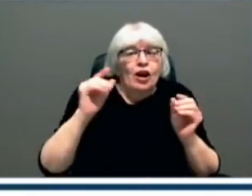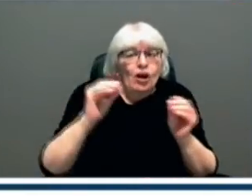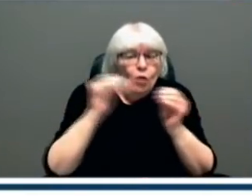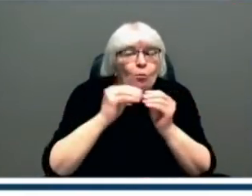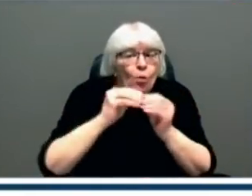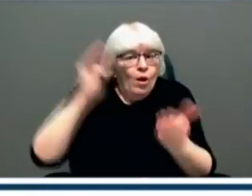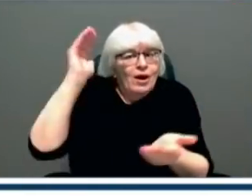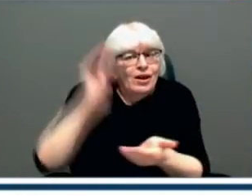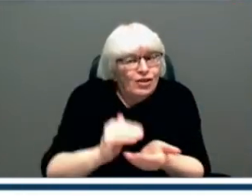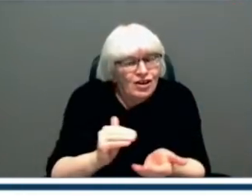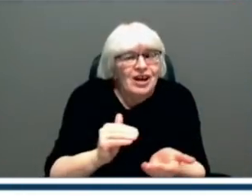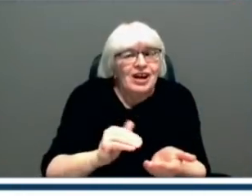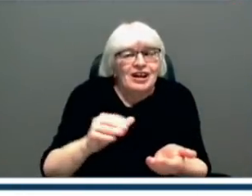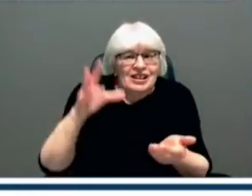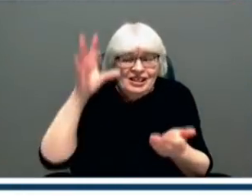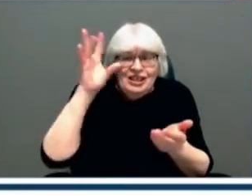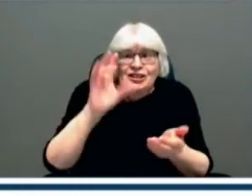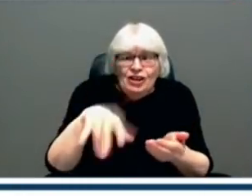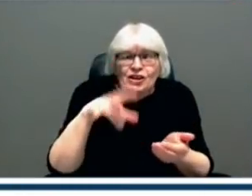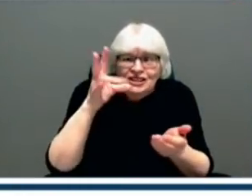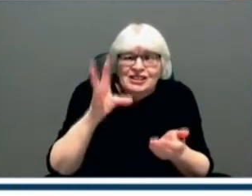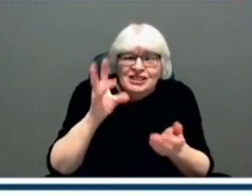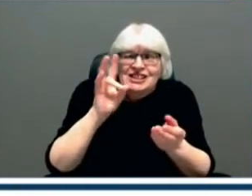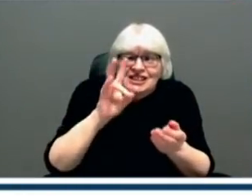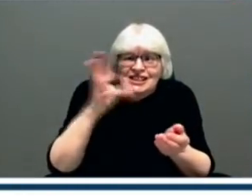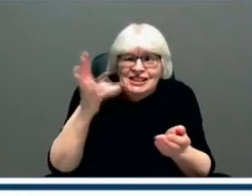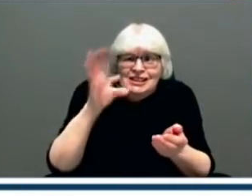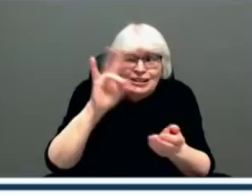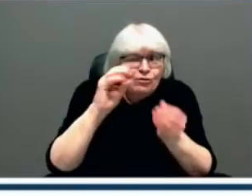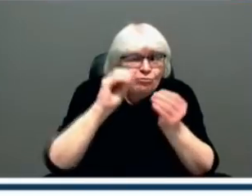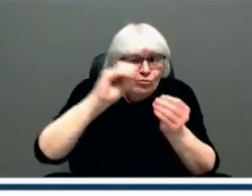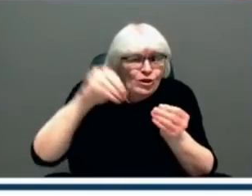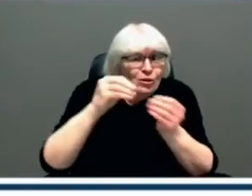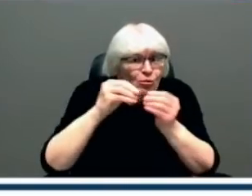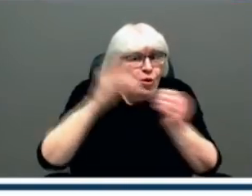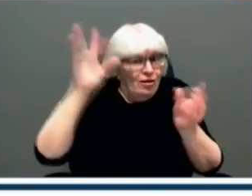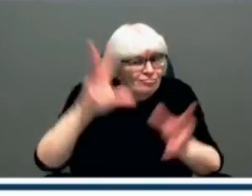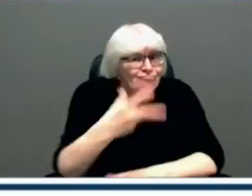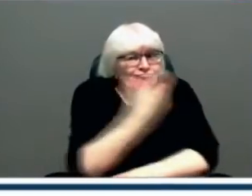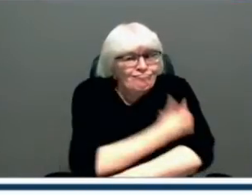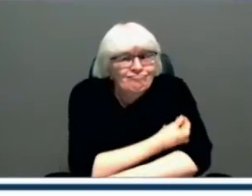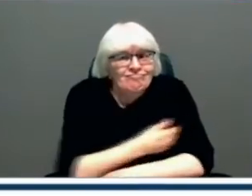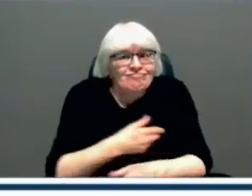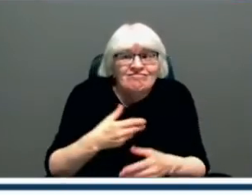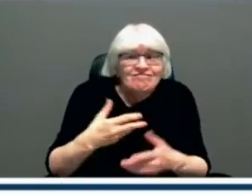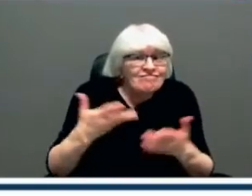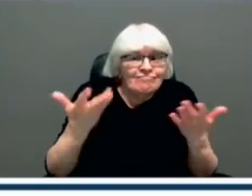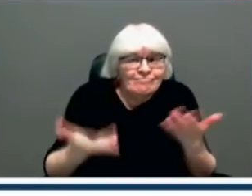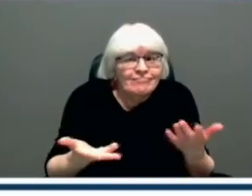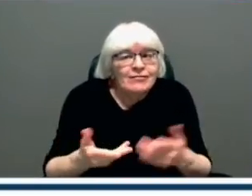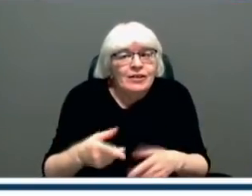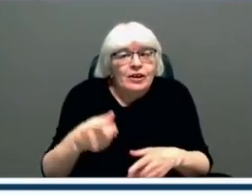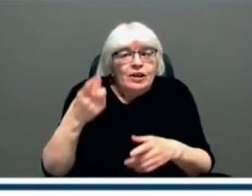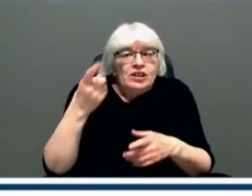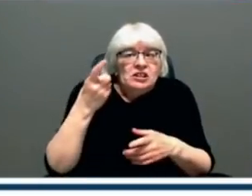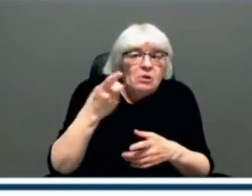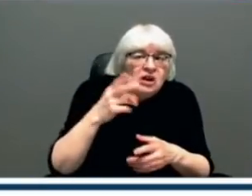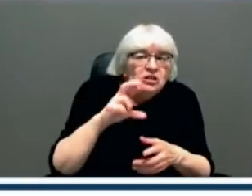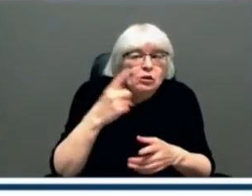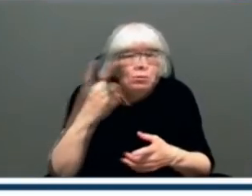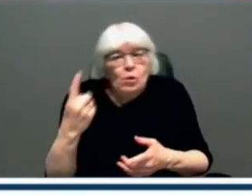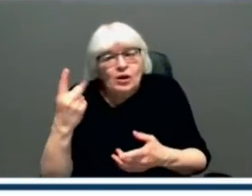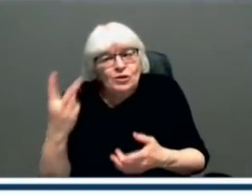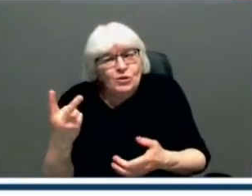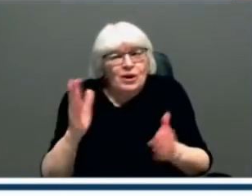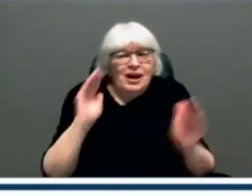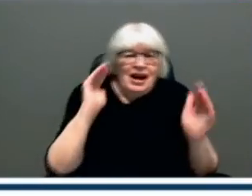92% lower with 3 doses of vaccine compared to populations who are either unvaccinated or not fully vaccinated. This is why